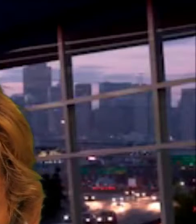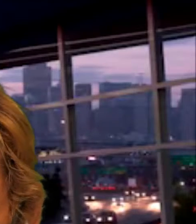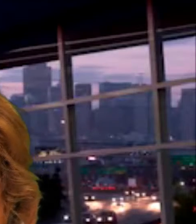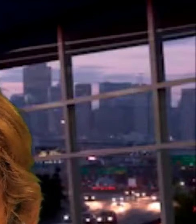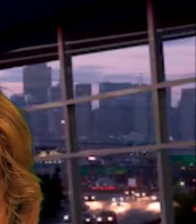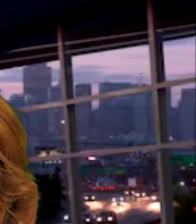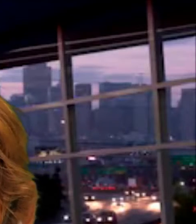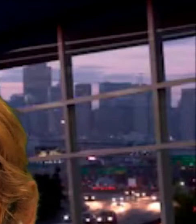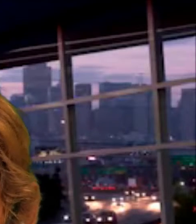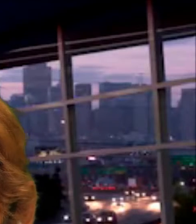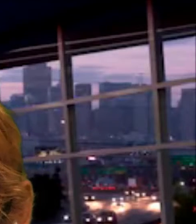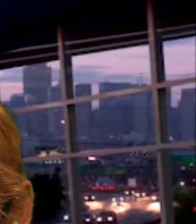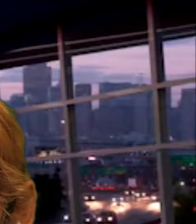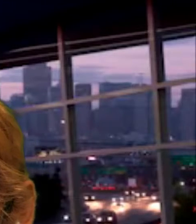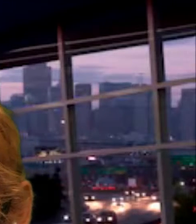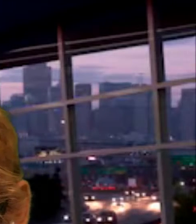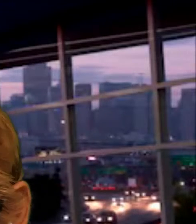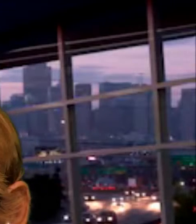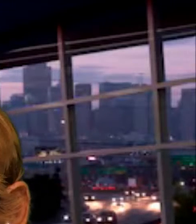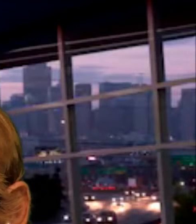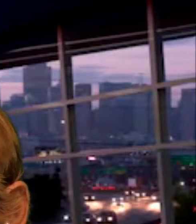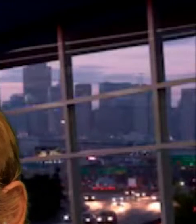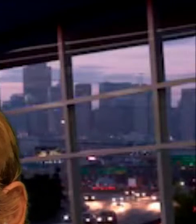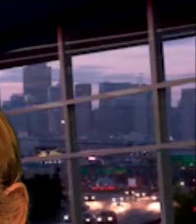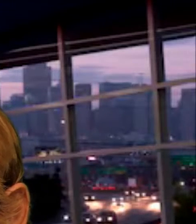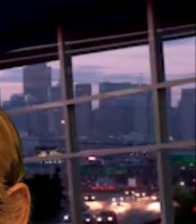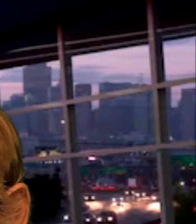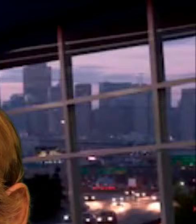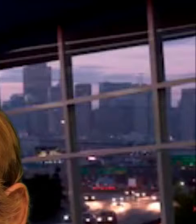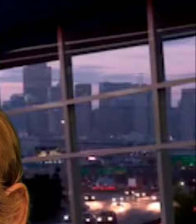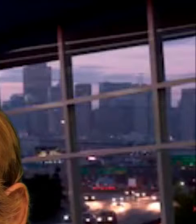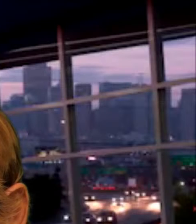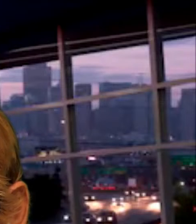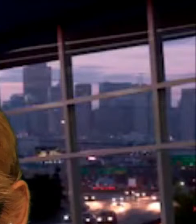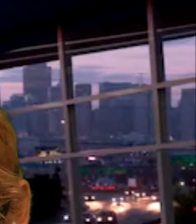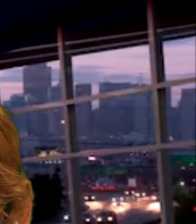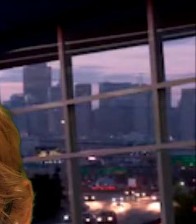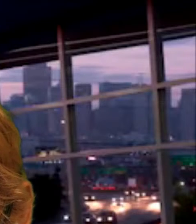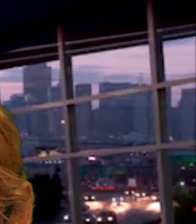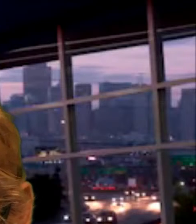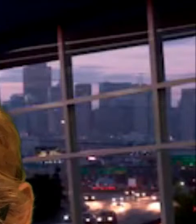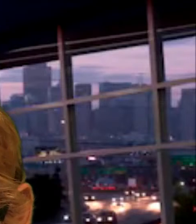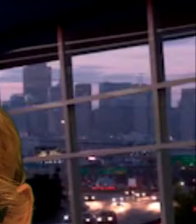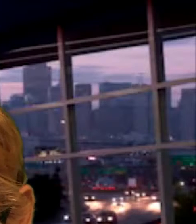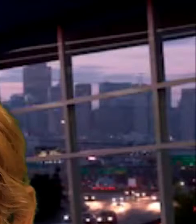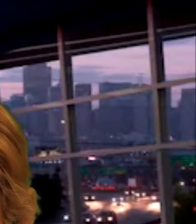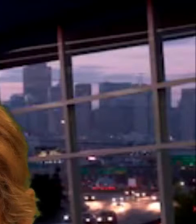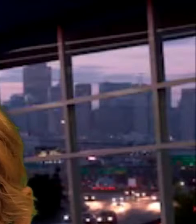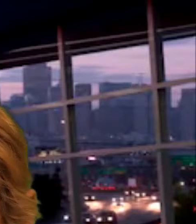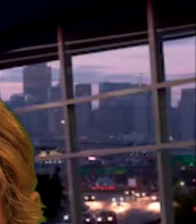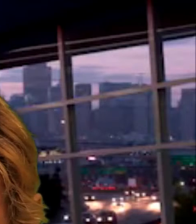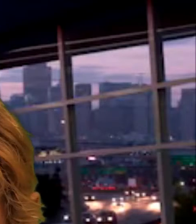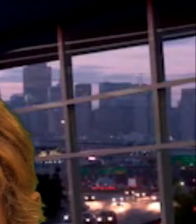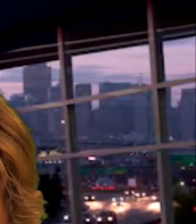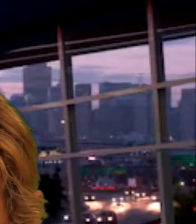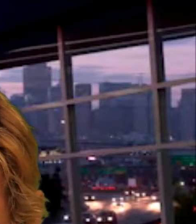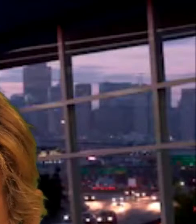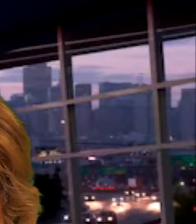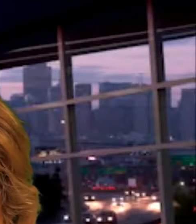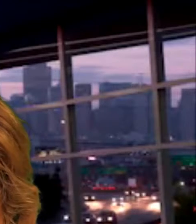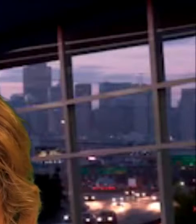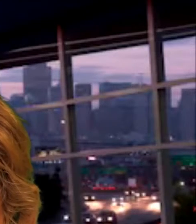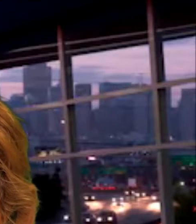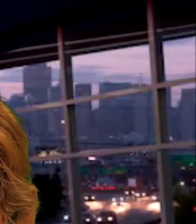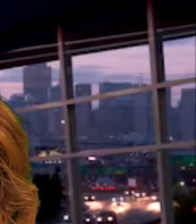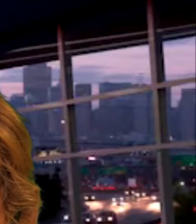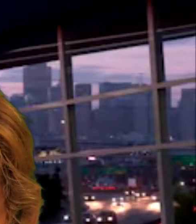And he will suffer the same fate as in 2003 of Gray Davis of being a recalled governor.